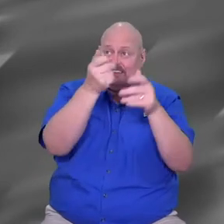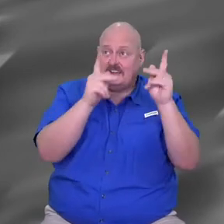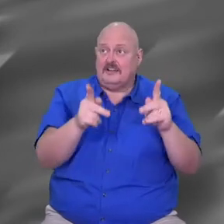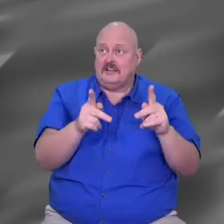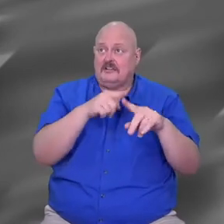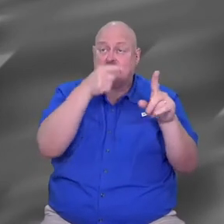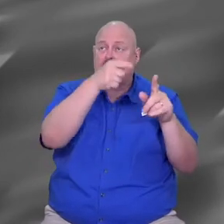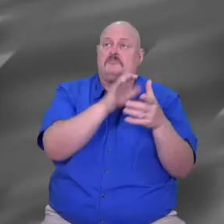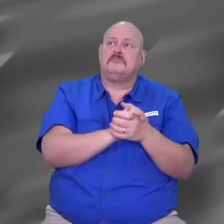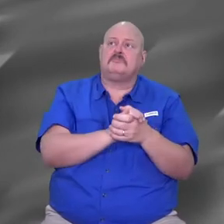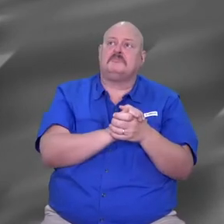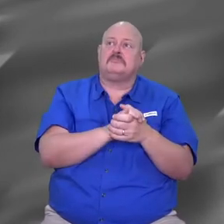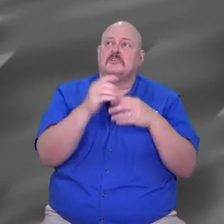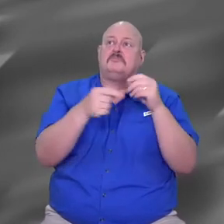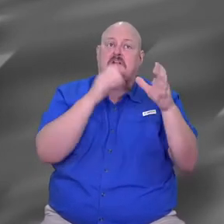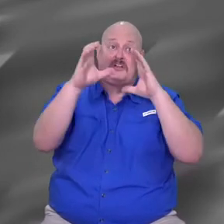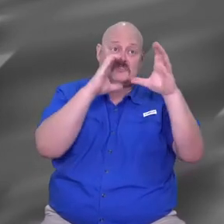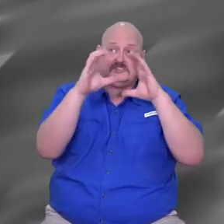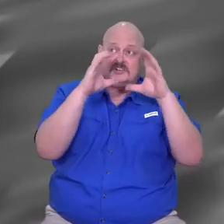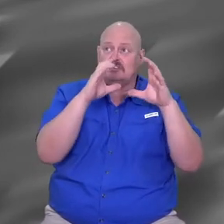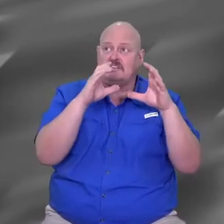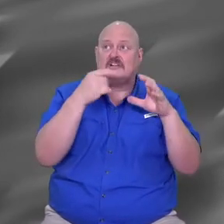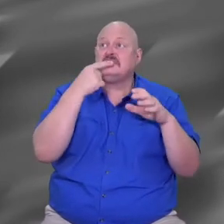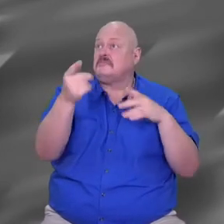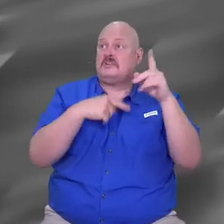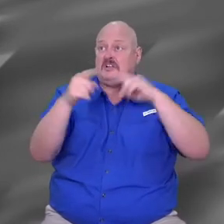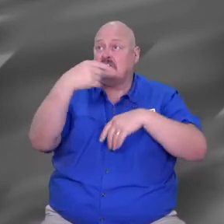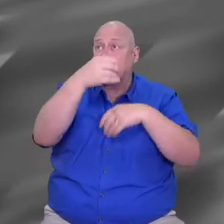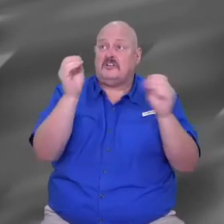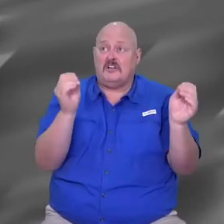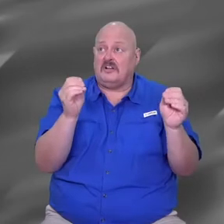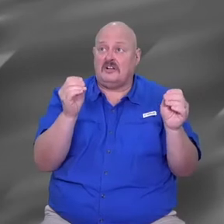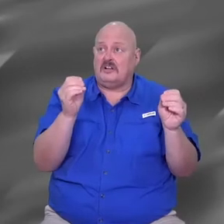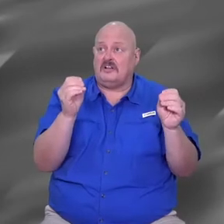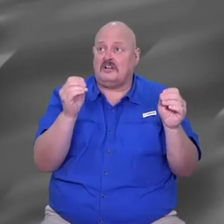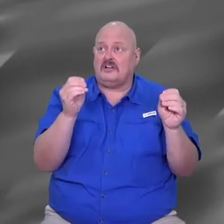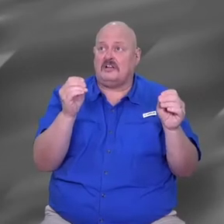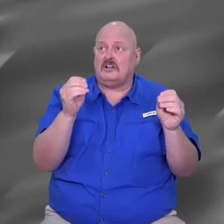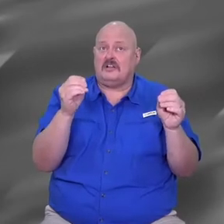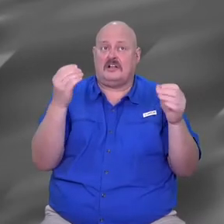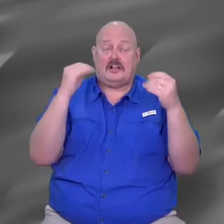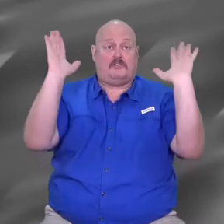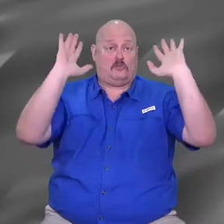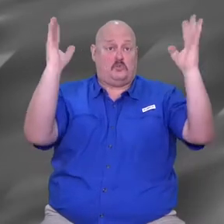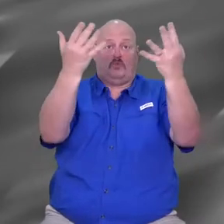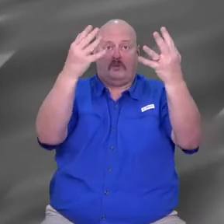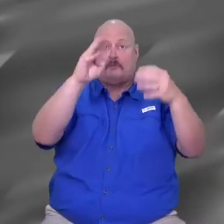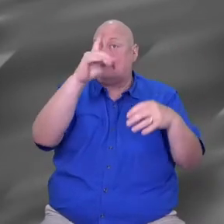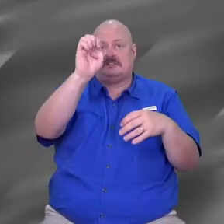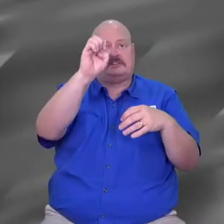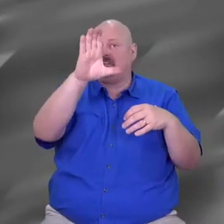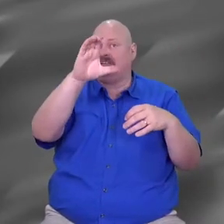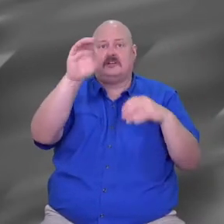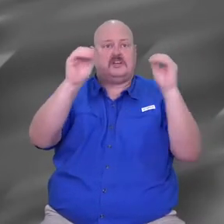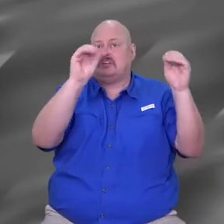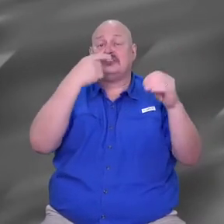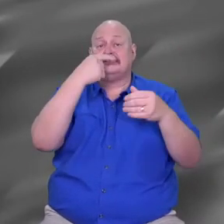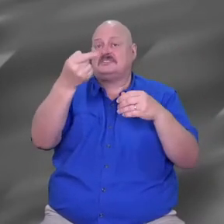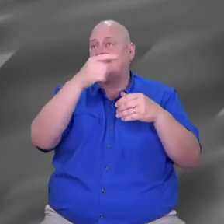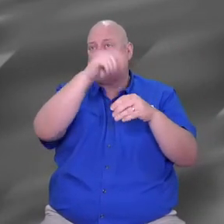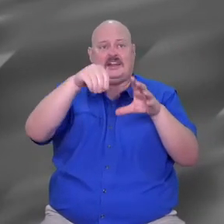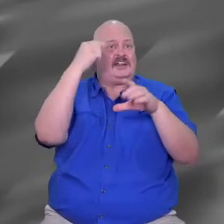less him, regarding the conversations. In fact, I tell people when they come into my office that I have magic walls, that nothing said within these walls will